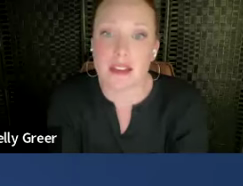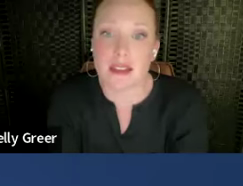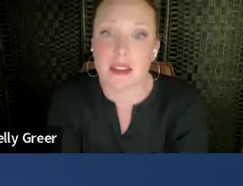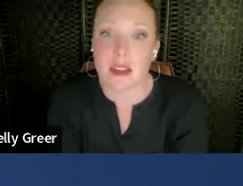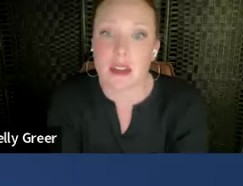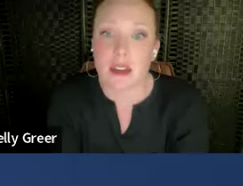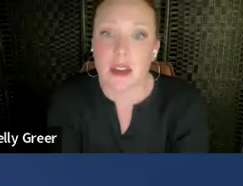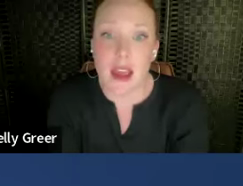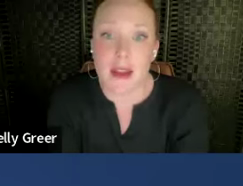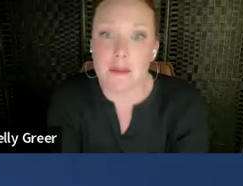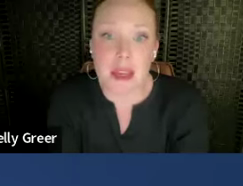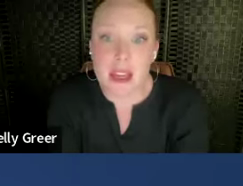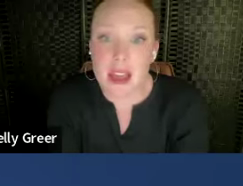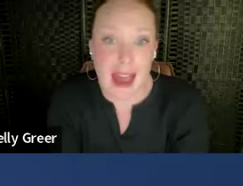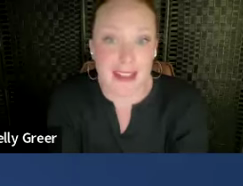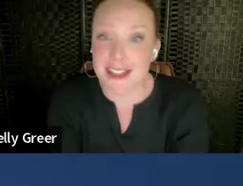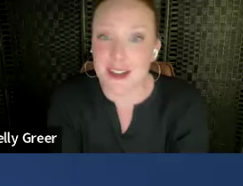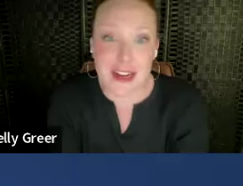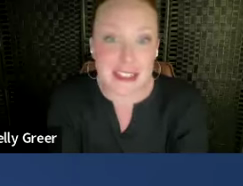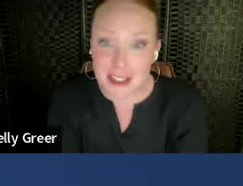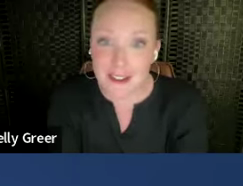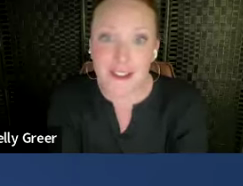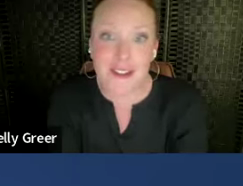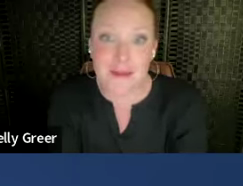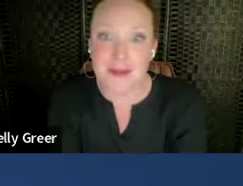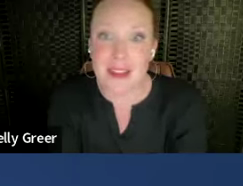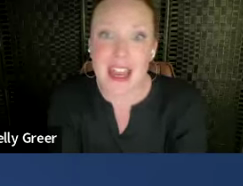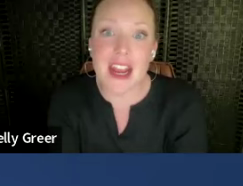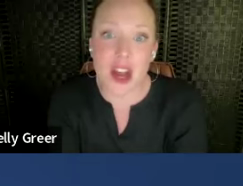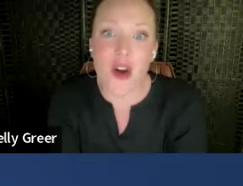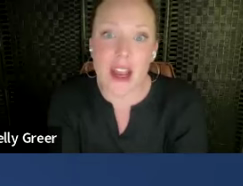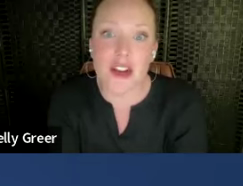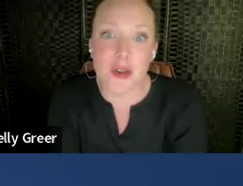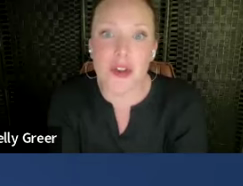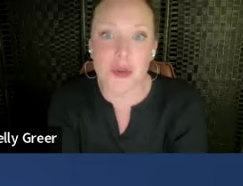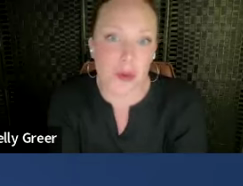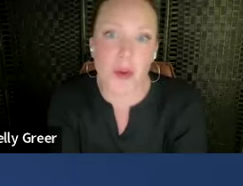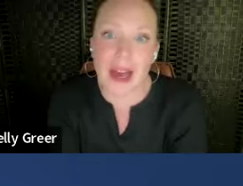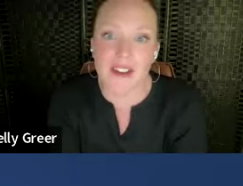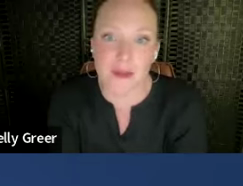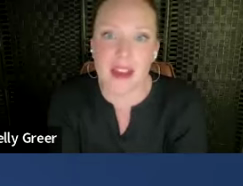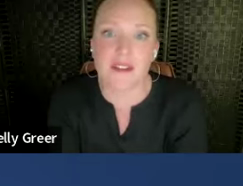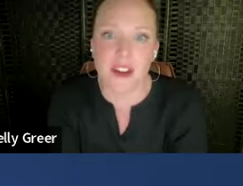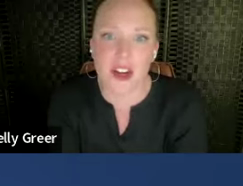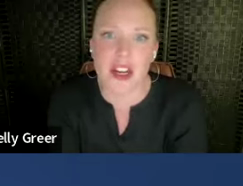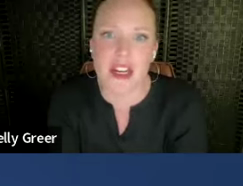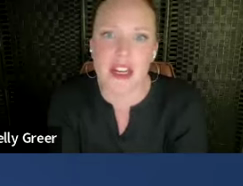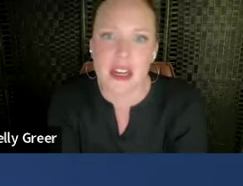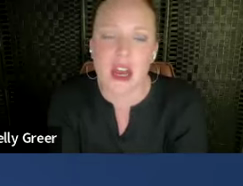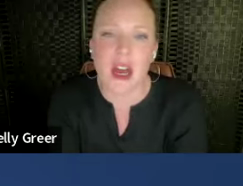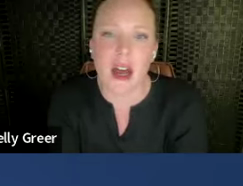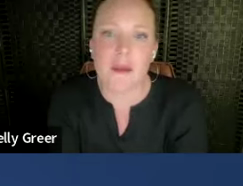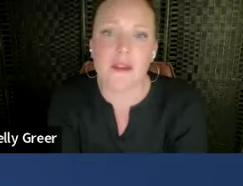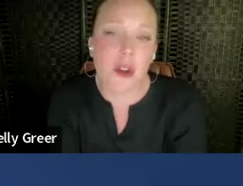work with us and be as aggressive, and I know you have been